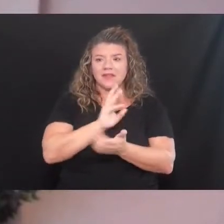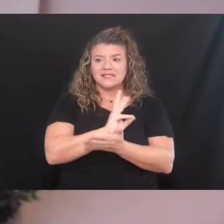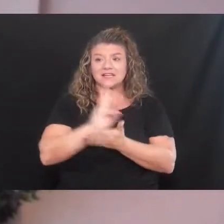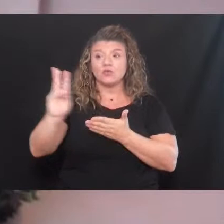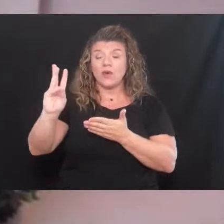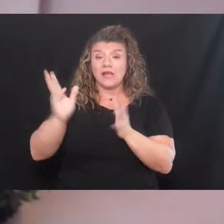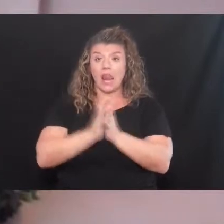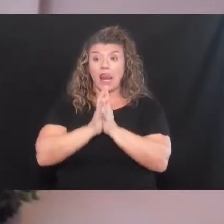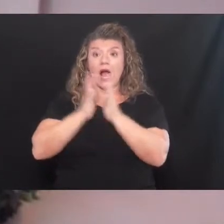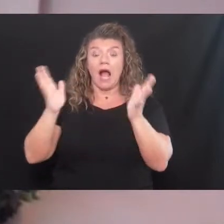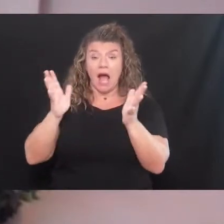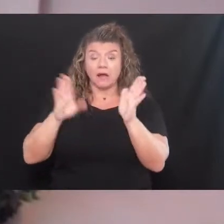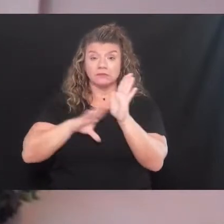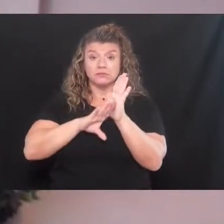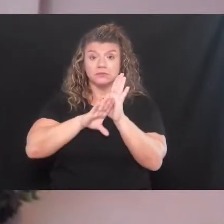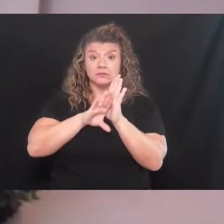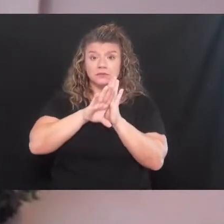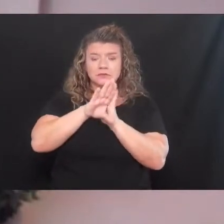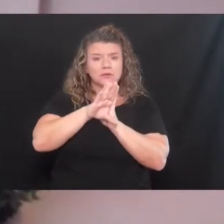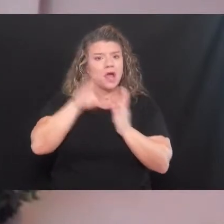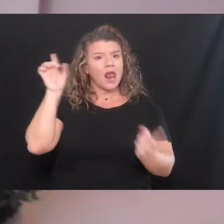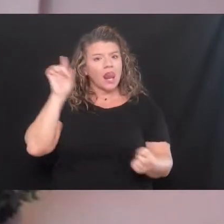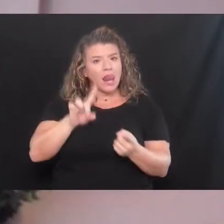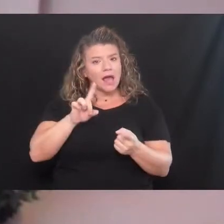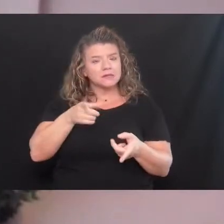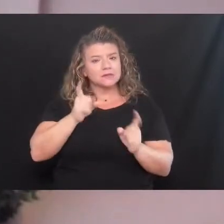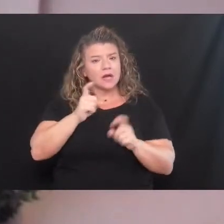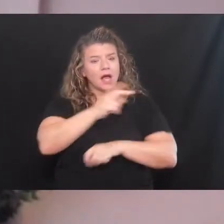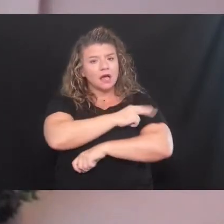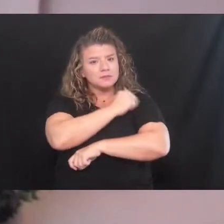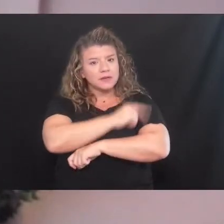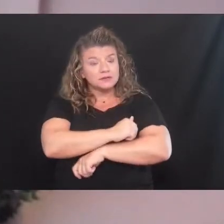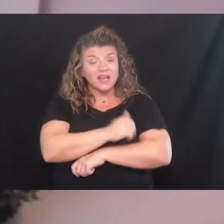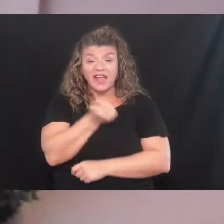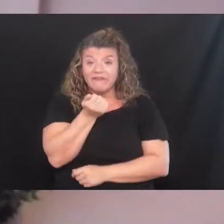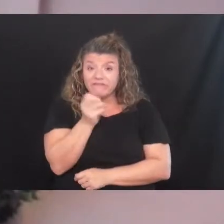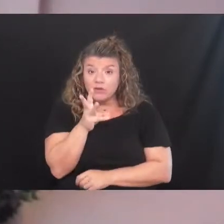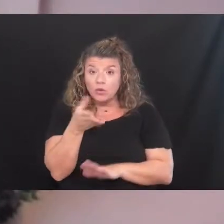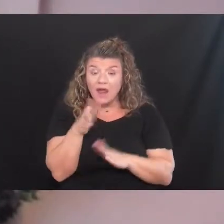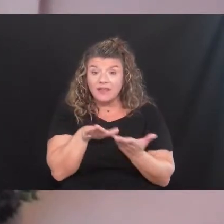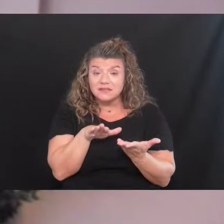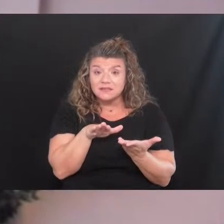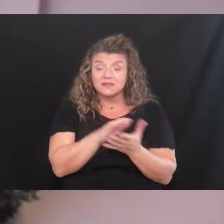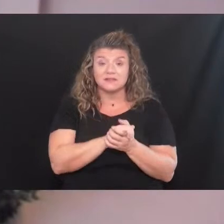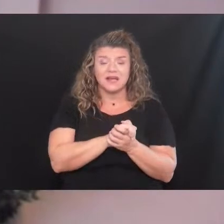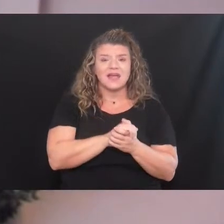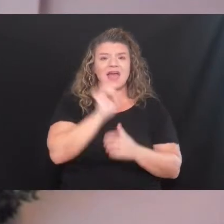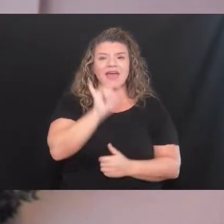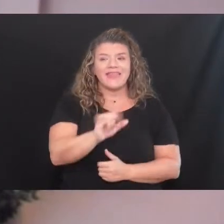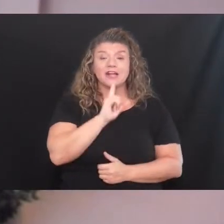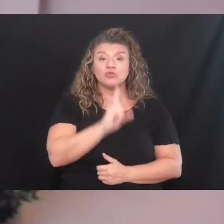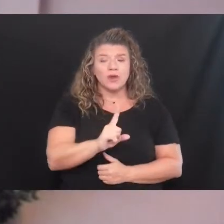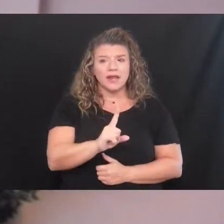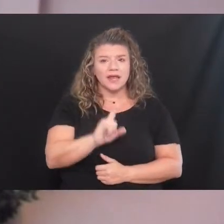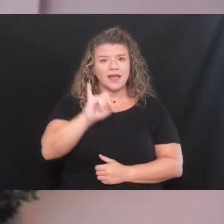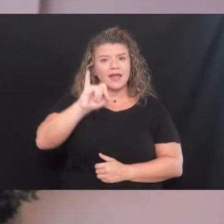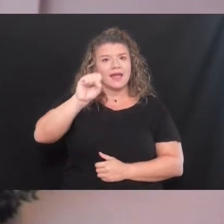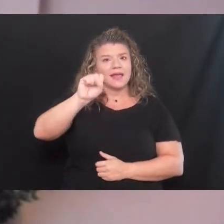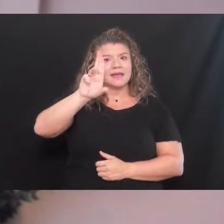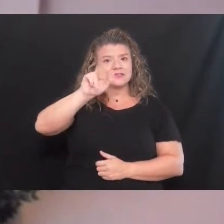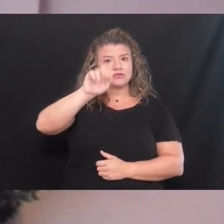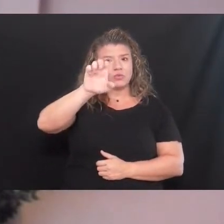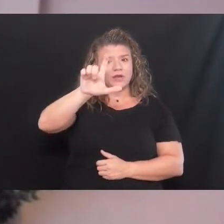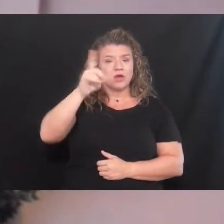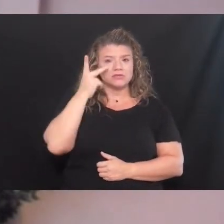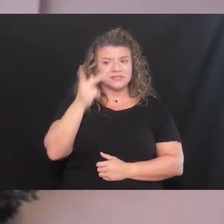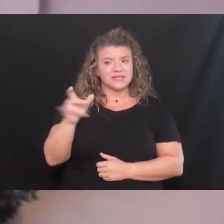of cases, fewer hospitalizations, and very few deaths. And that was really what Israel had seen as well,